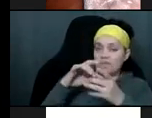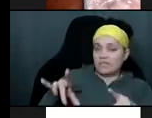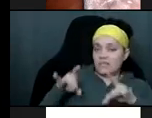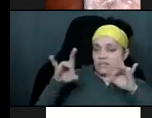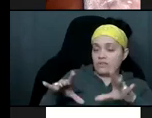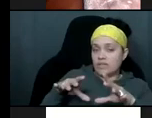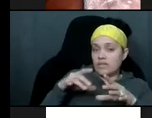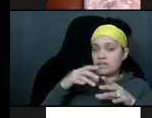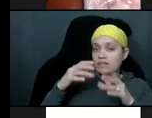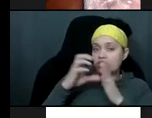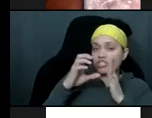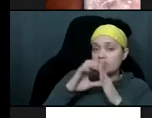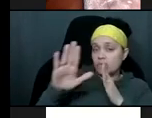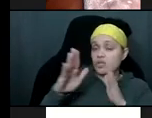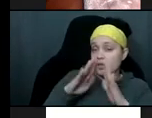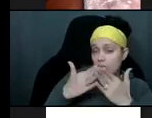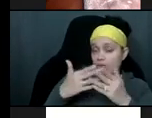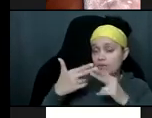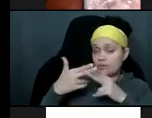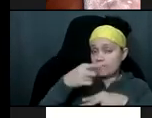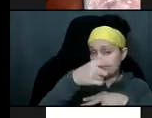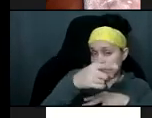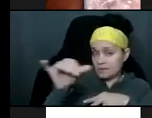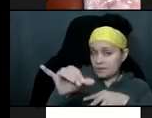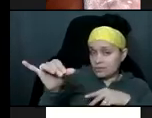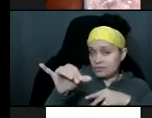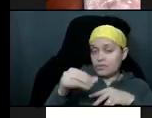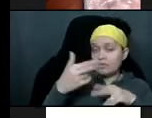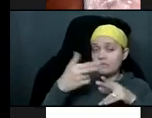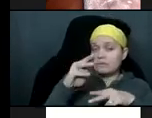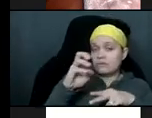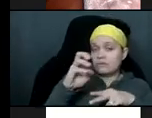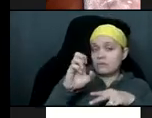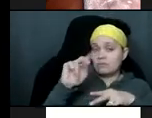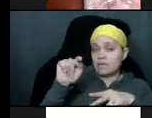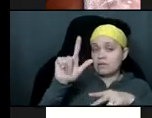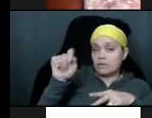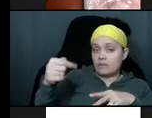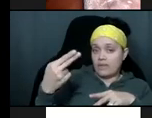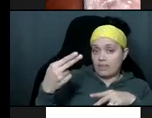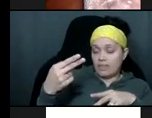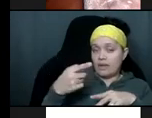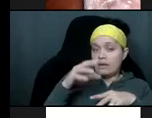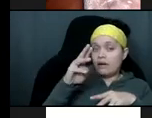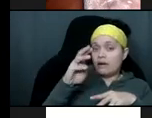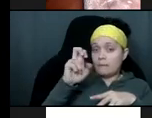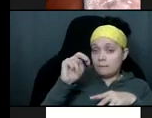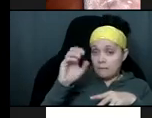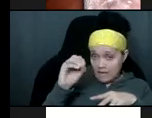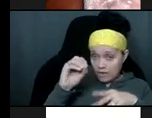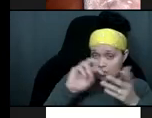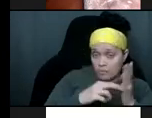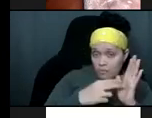And there is a chapter in your textbook about this too. It's the monolith. Mono, referring